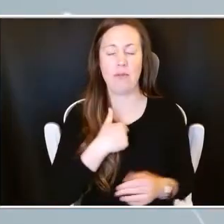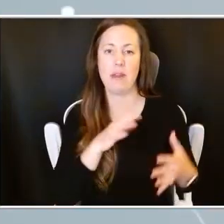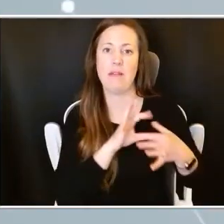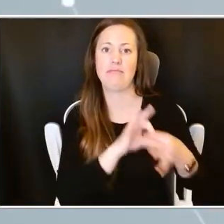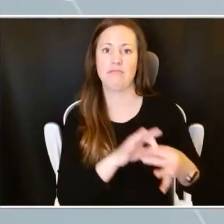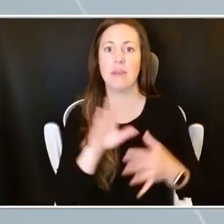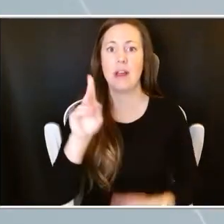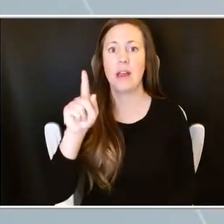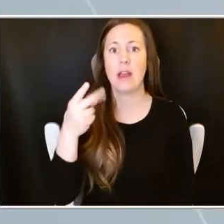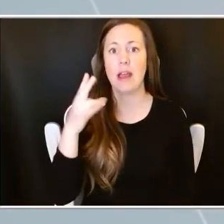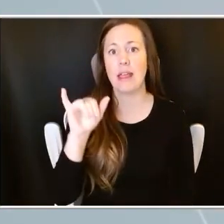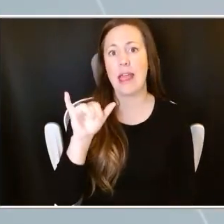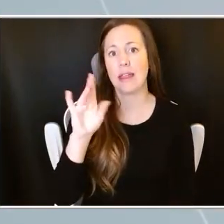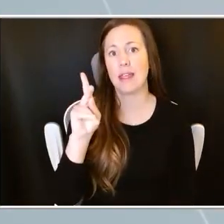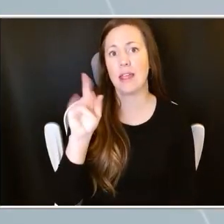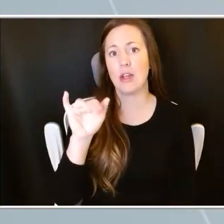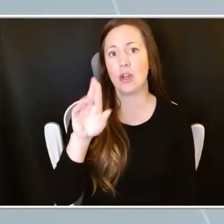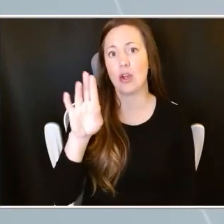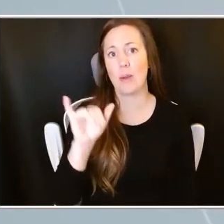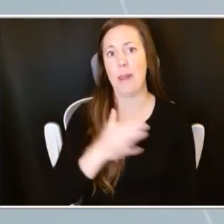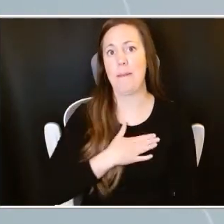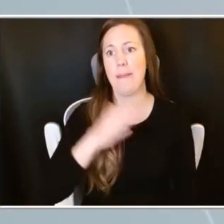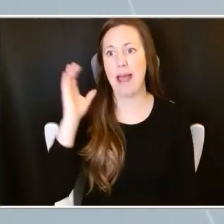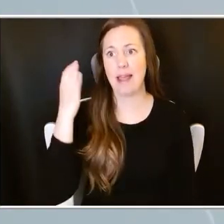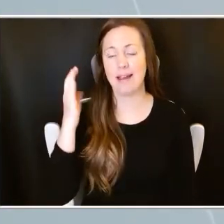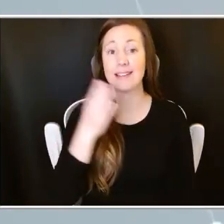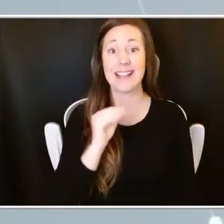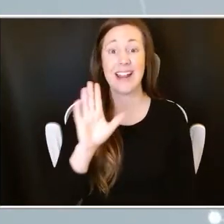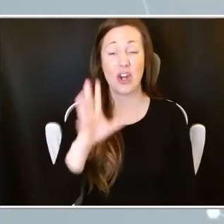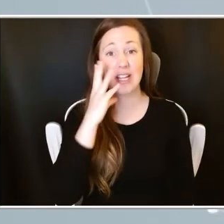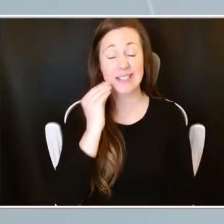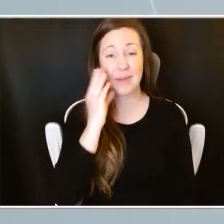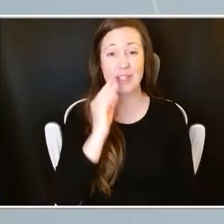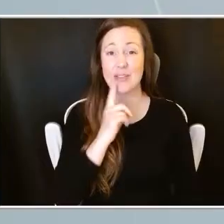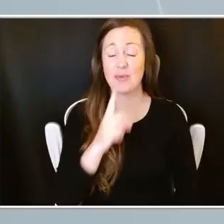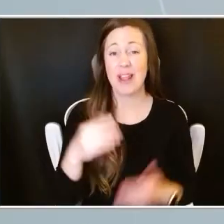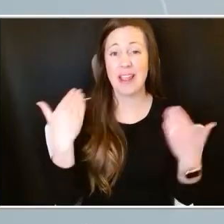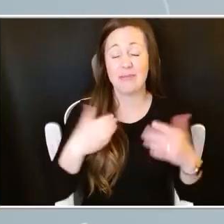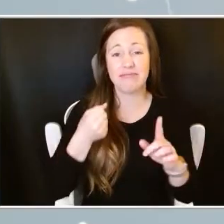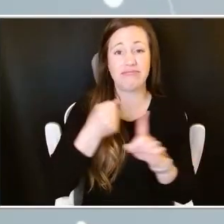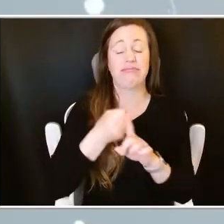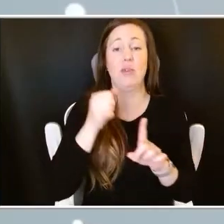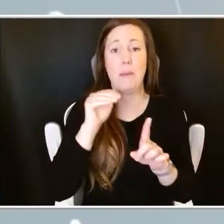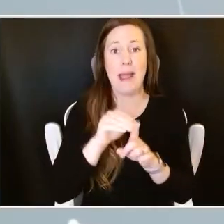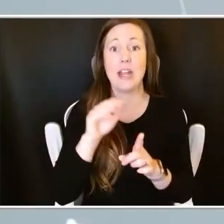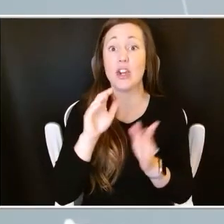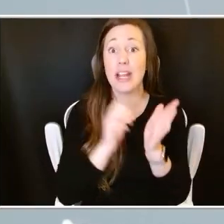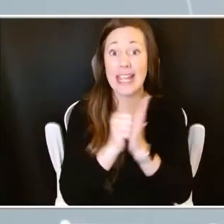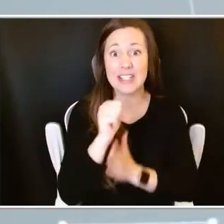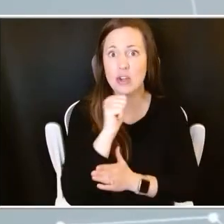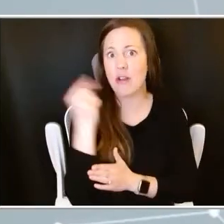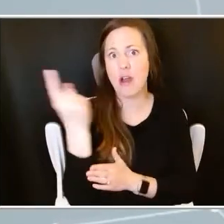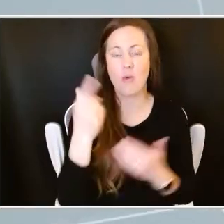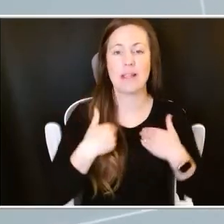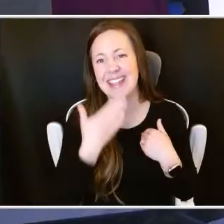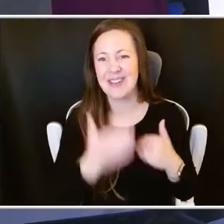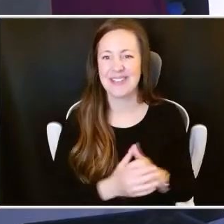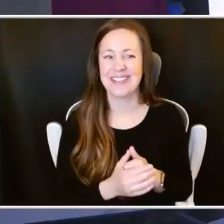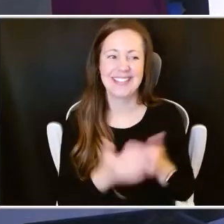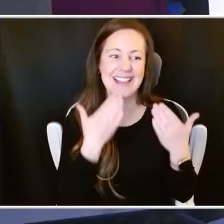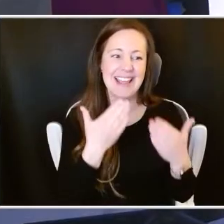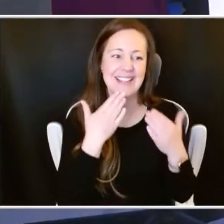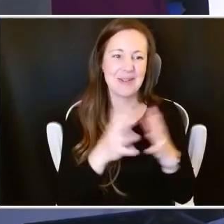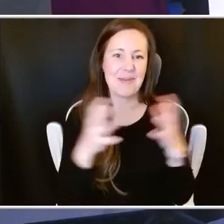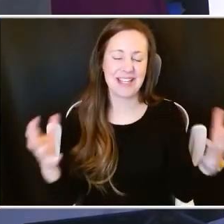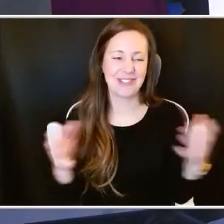my cousin, and her experience is a powerful reminder that cancer doesn't always come with obvious warning signs. Joining us